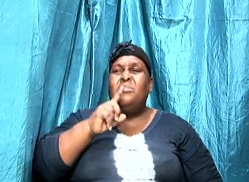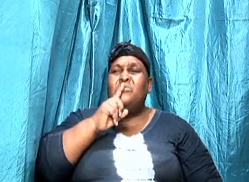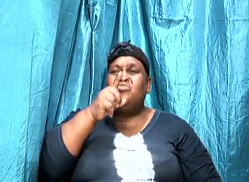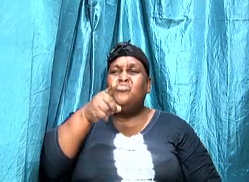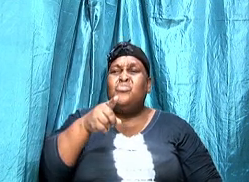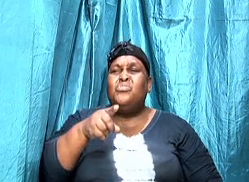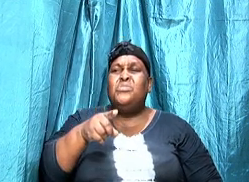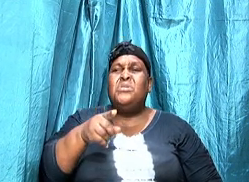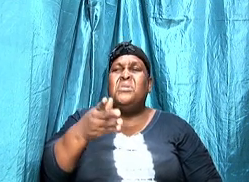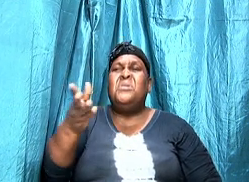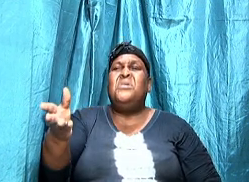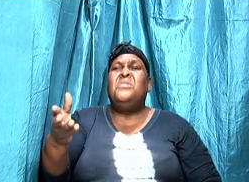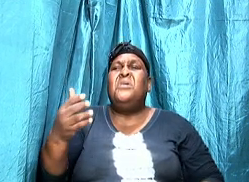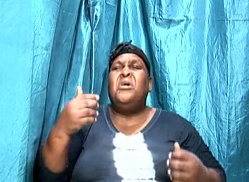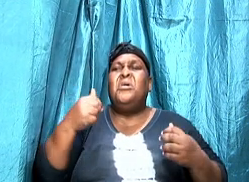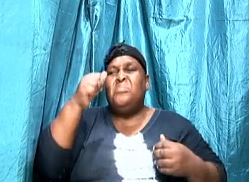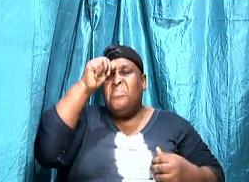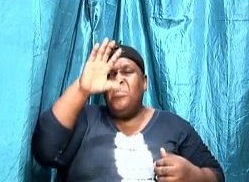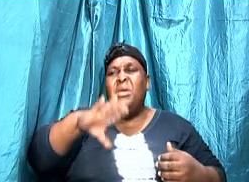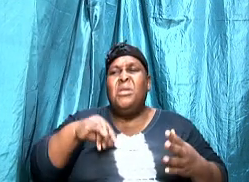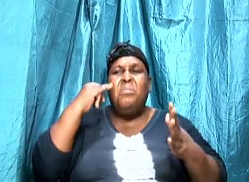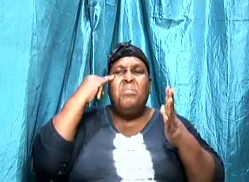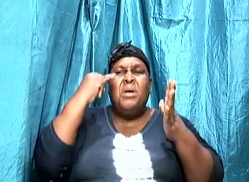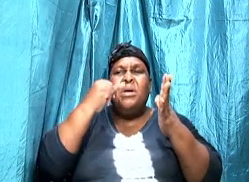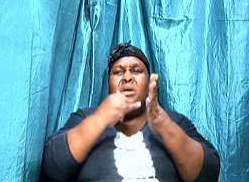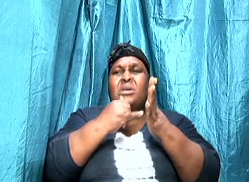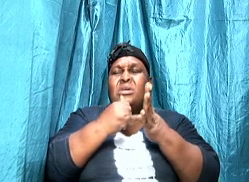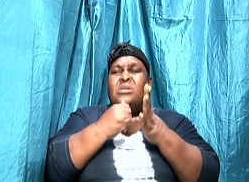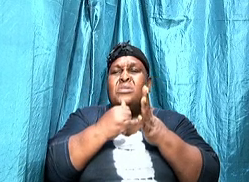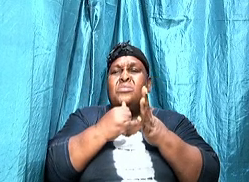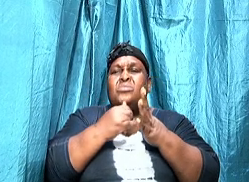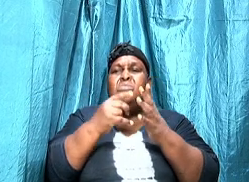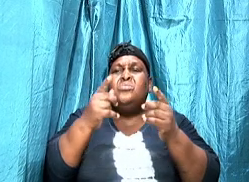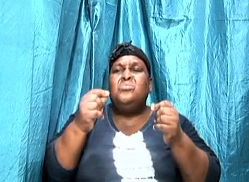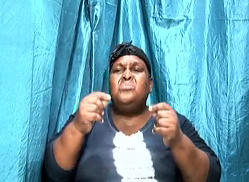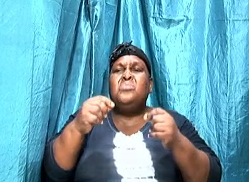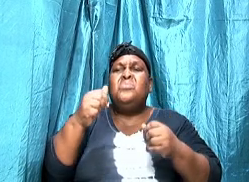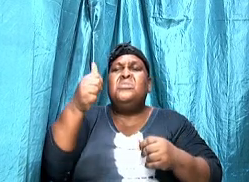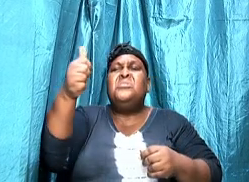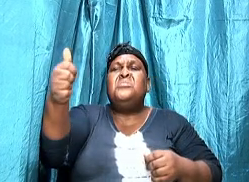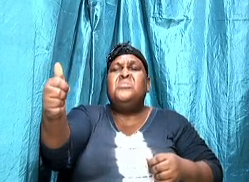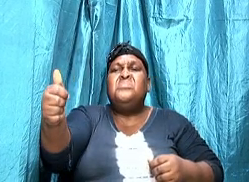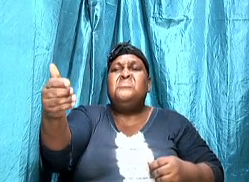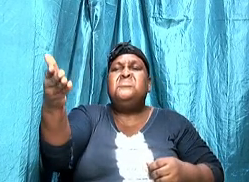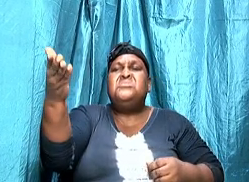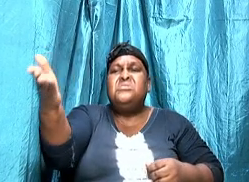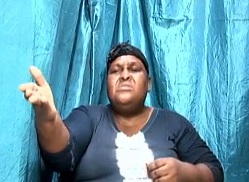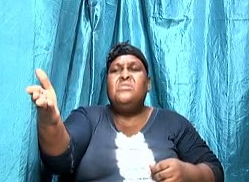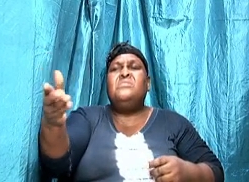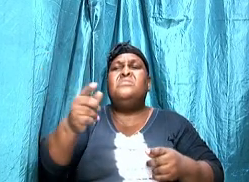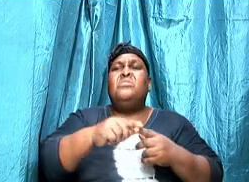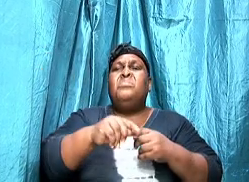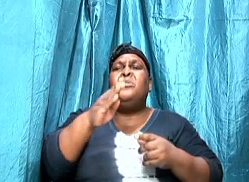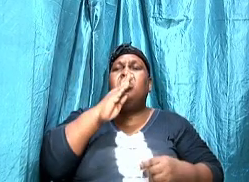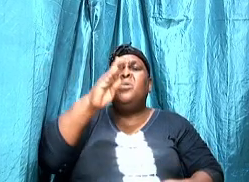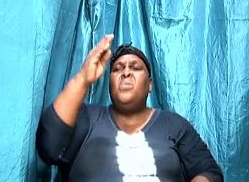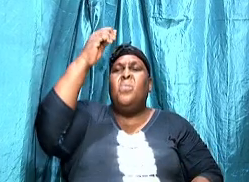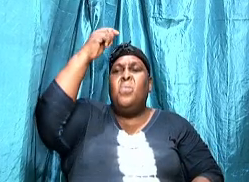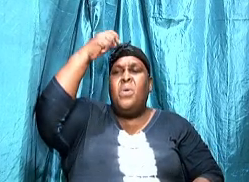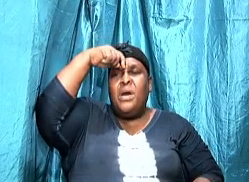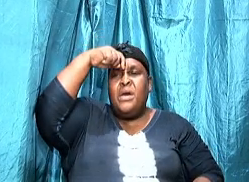thought. Then this idolatry turns to sexual impurity.